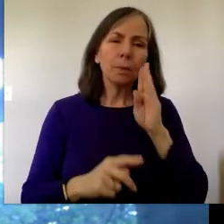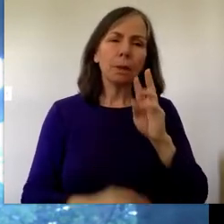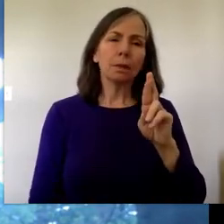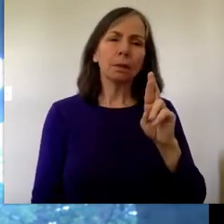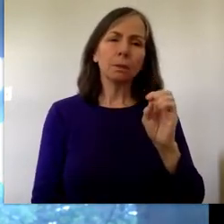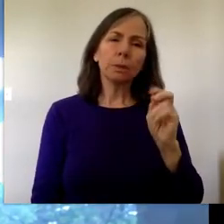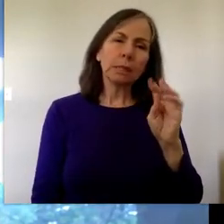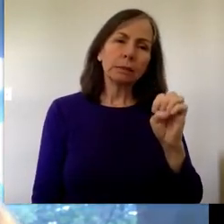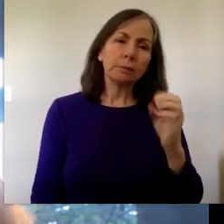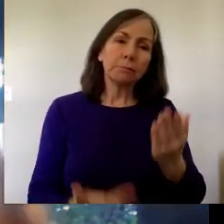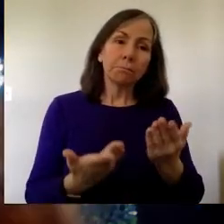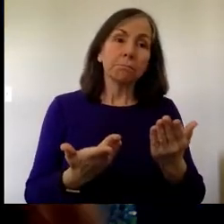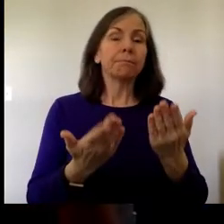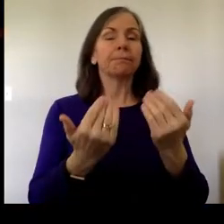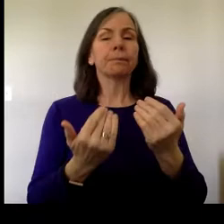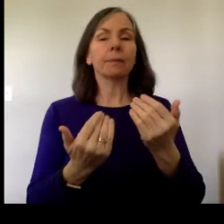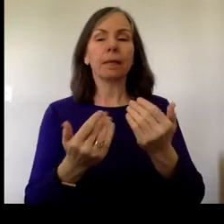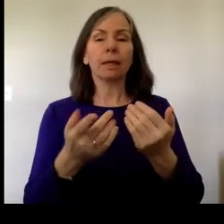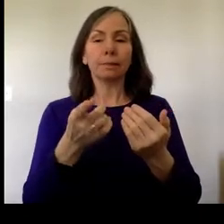Okay.